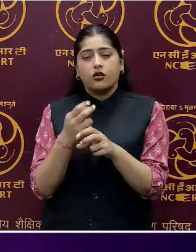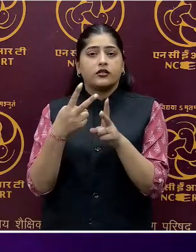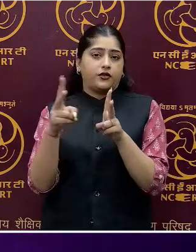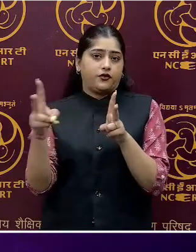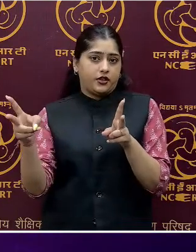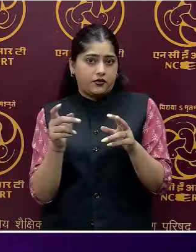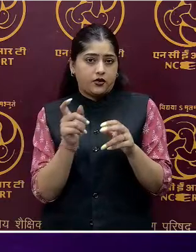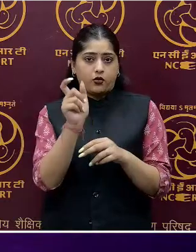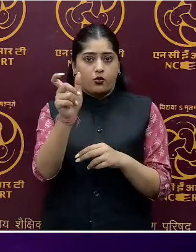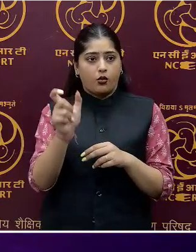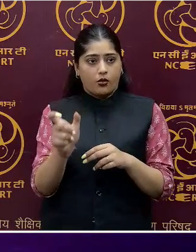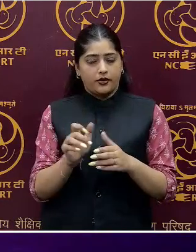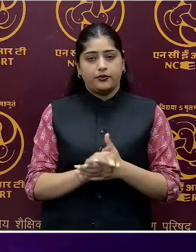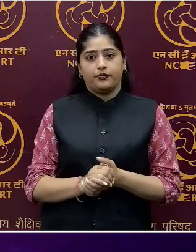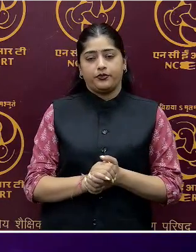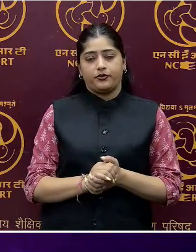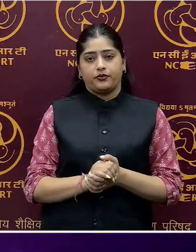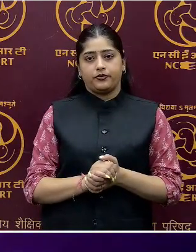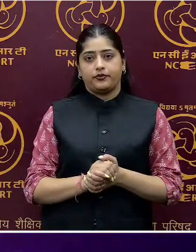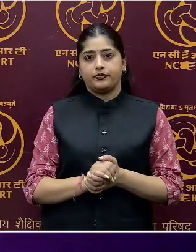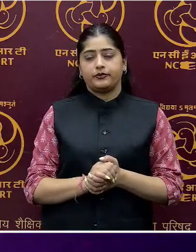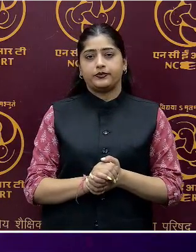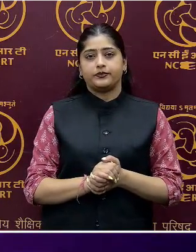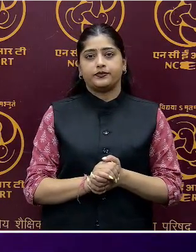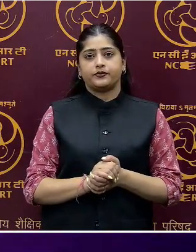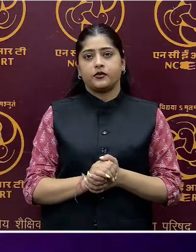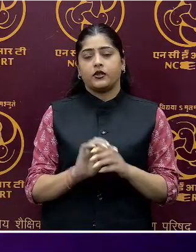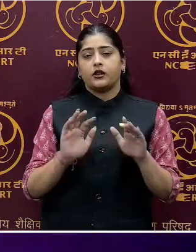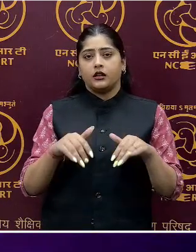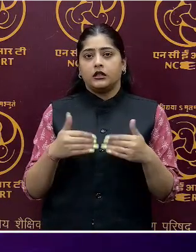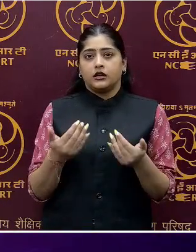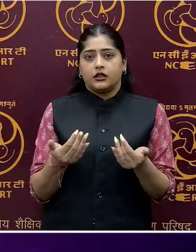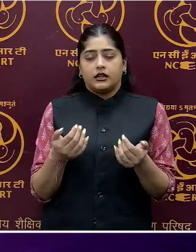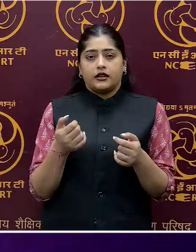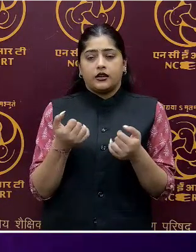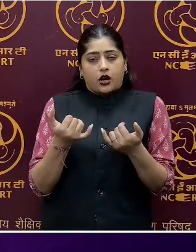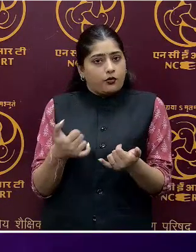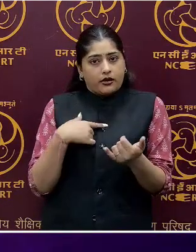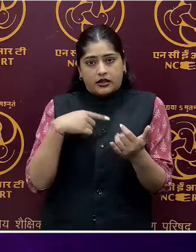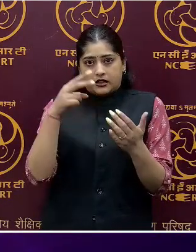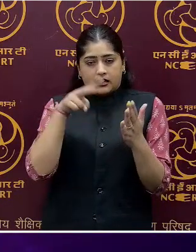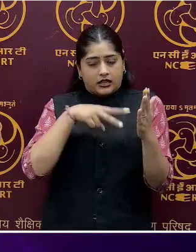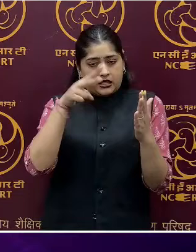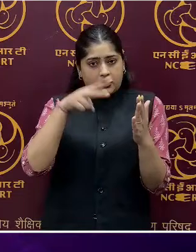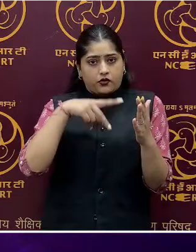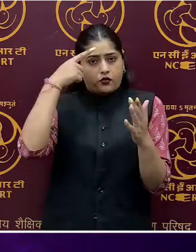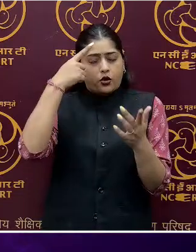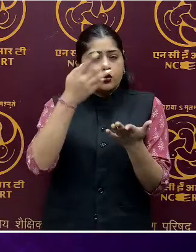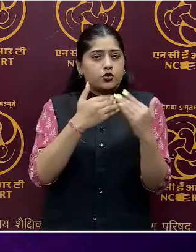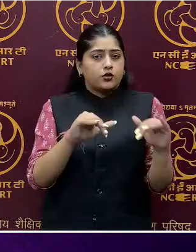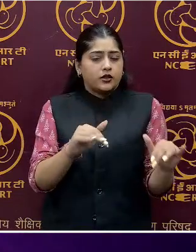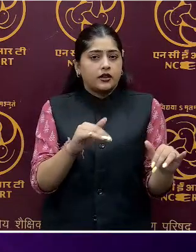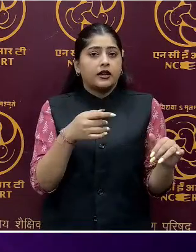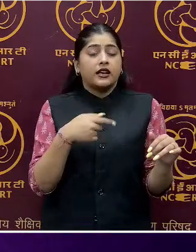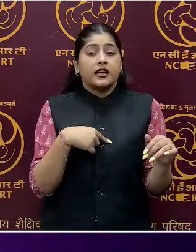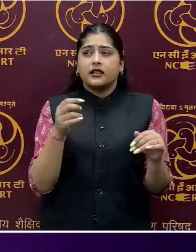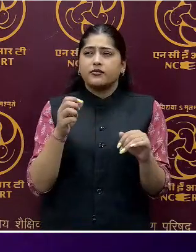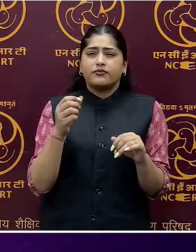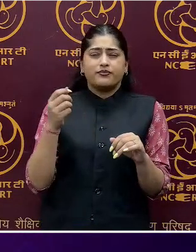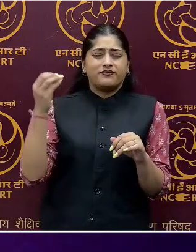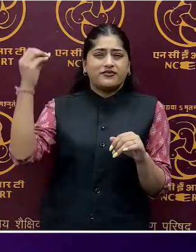of words. One has been done for you. Okay. So I'm just reading it out for them. It was a bright sunny